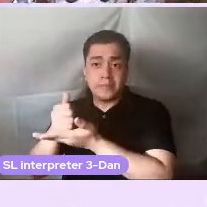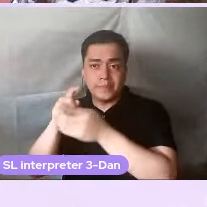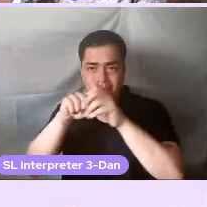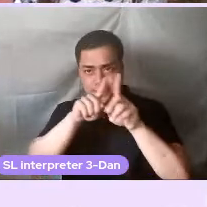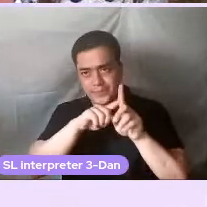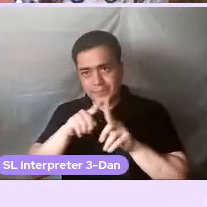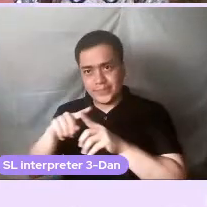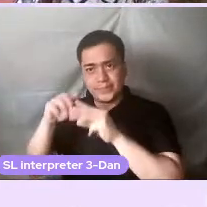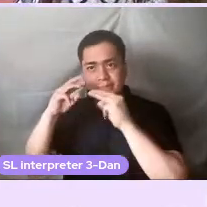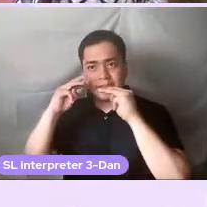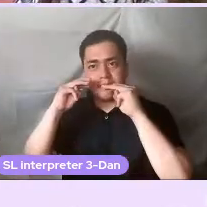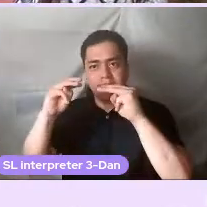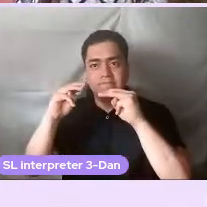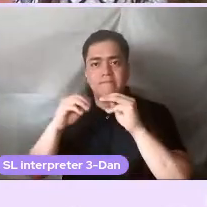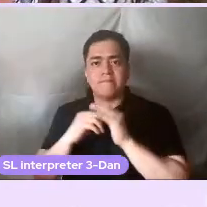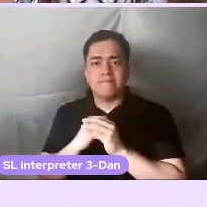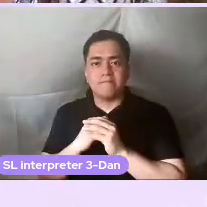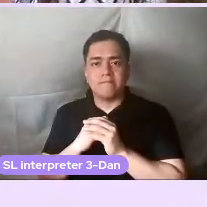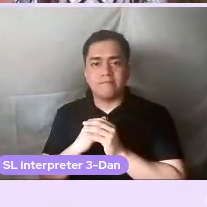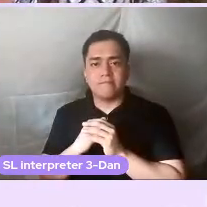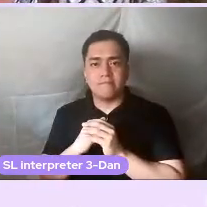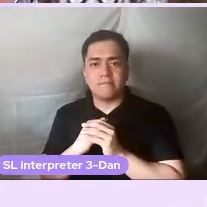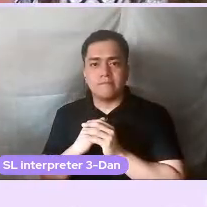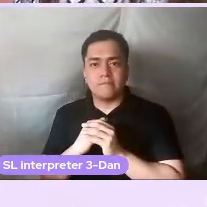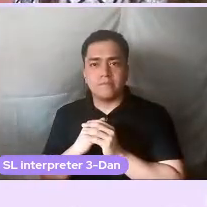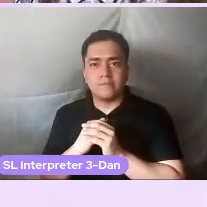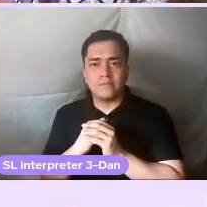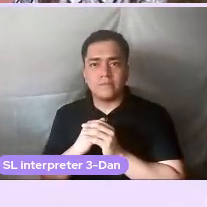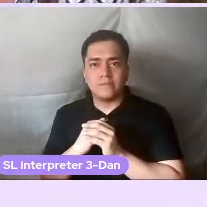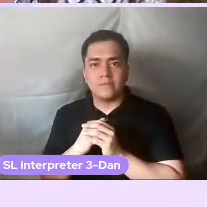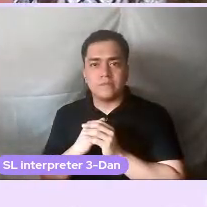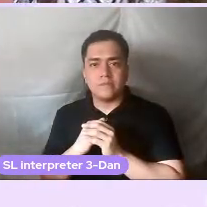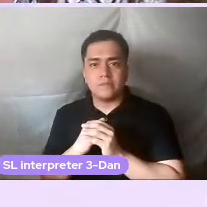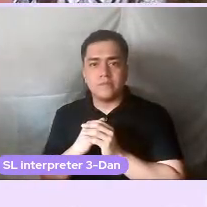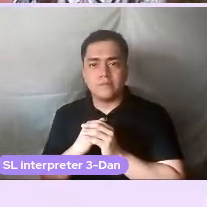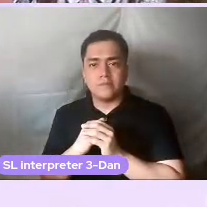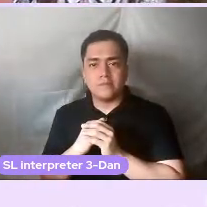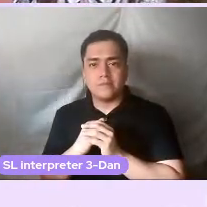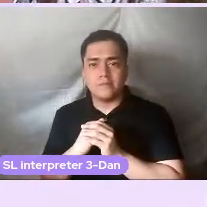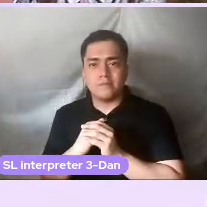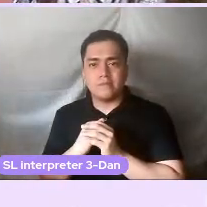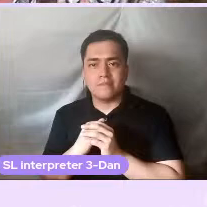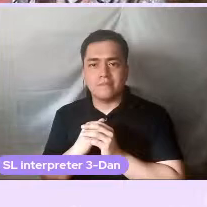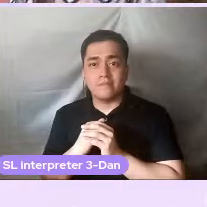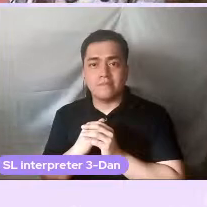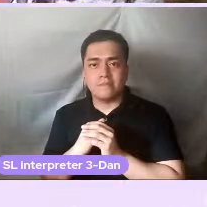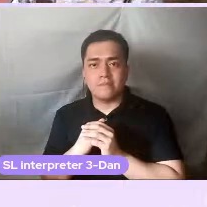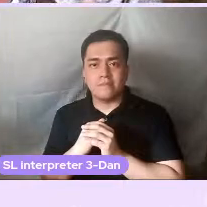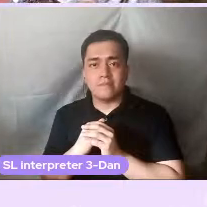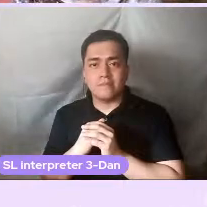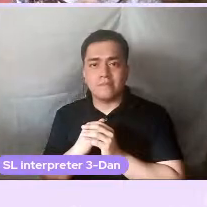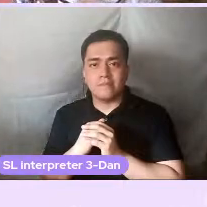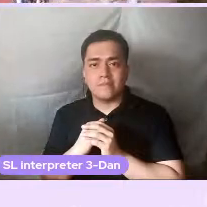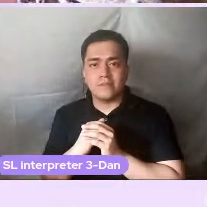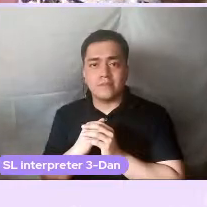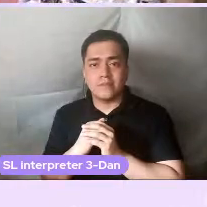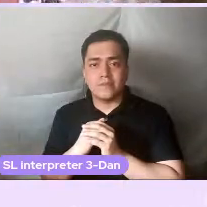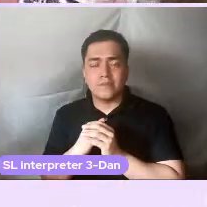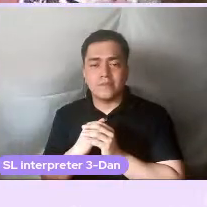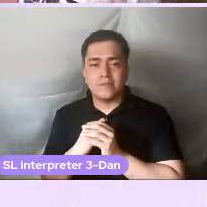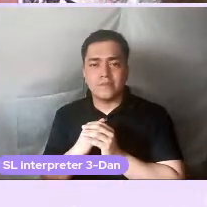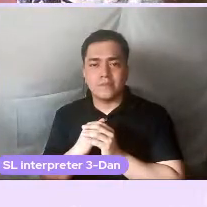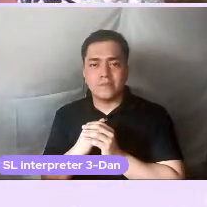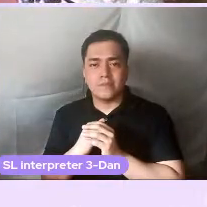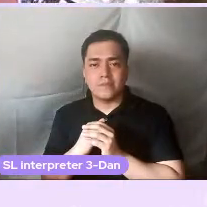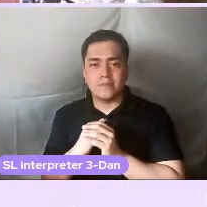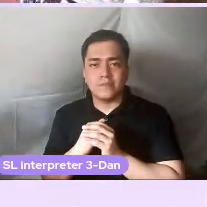So I'm not sure if it will work. Baka you could play this video, please. That would be great. Pero so yeah, it's so